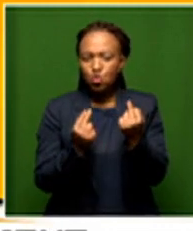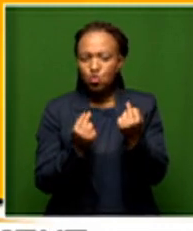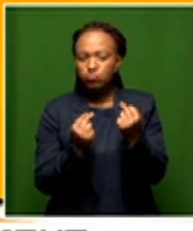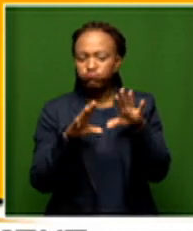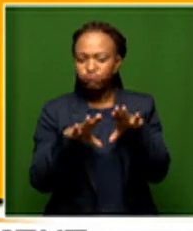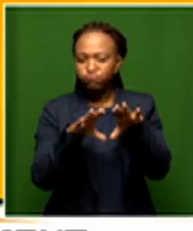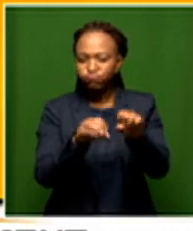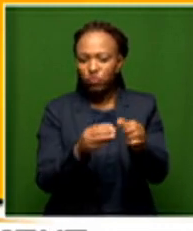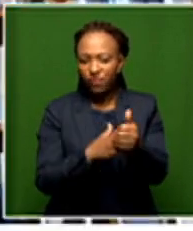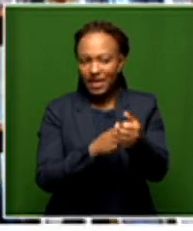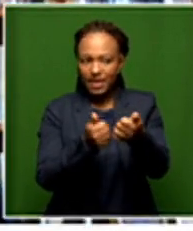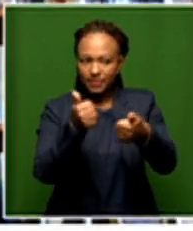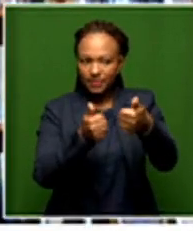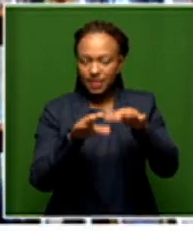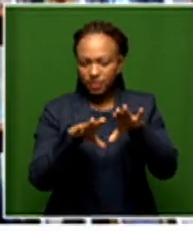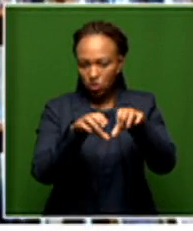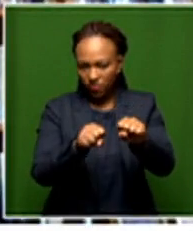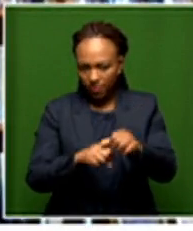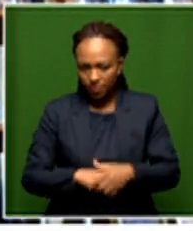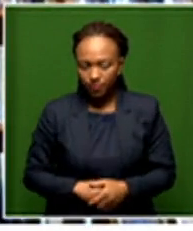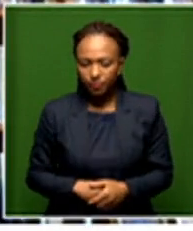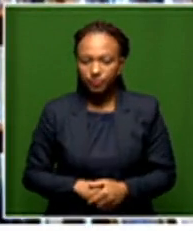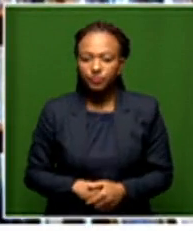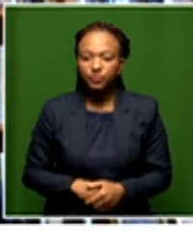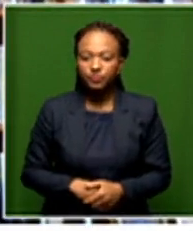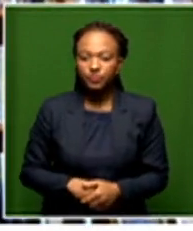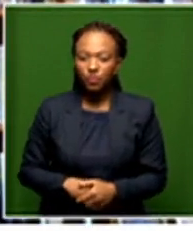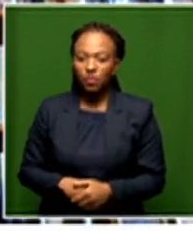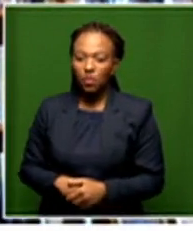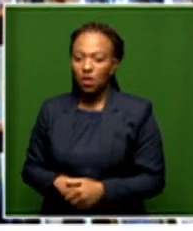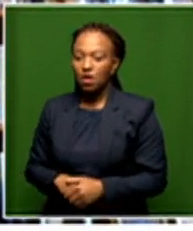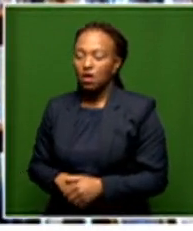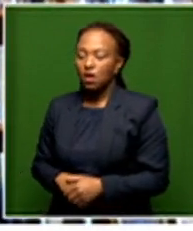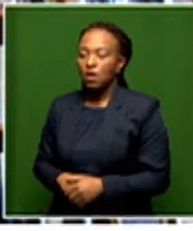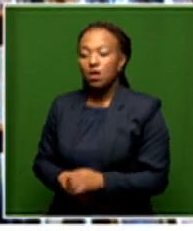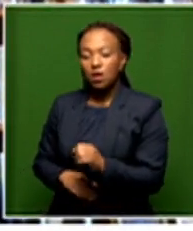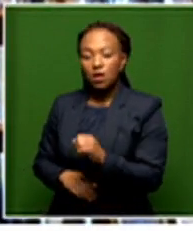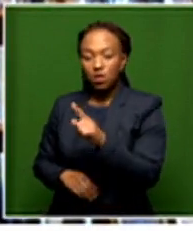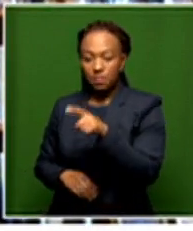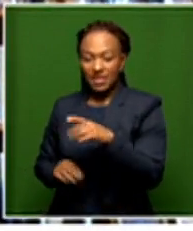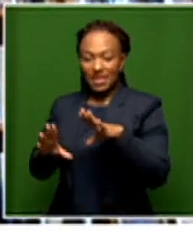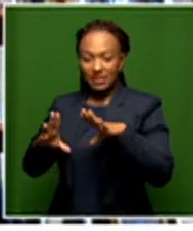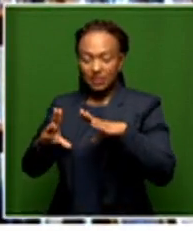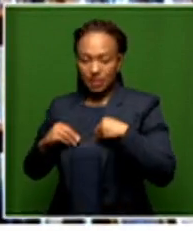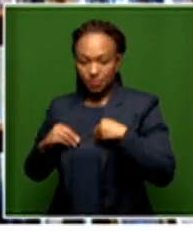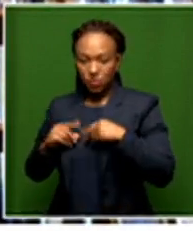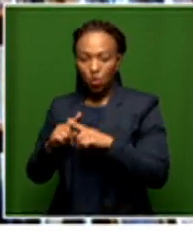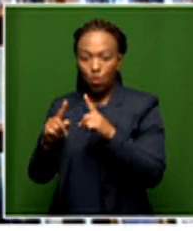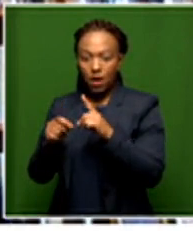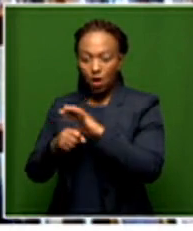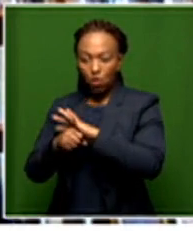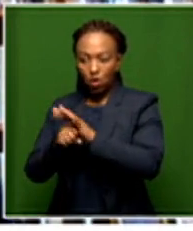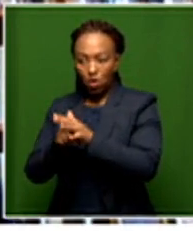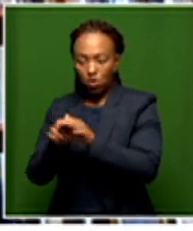Well, I think we have to concede that the intervention of the pandemic has upset the